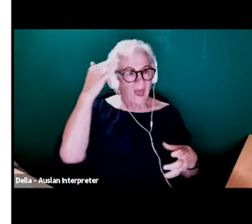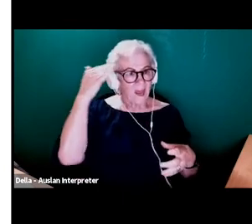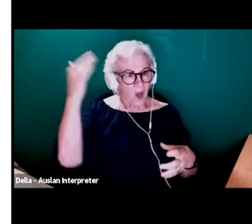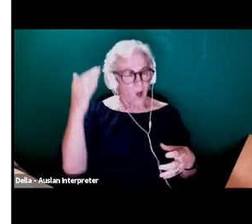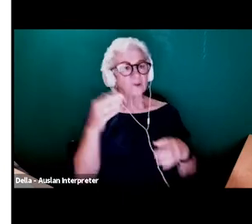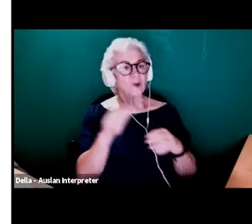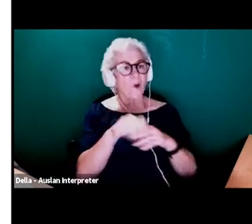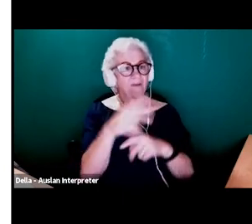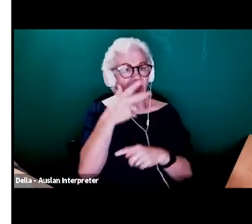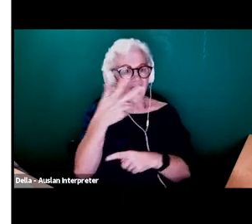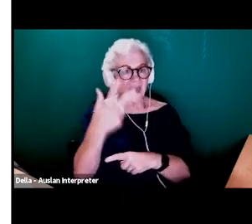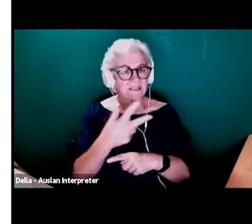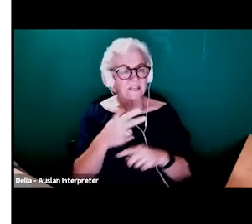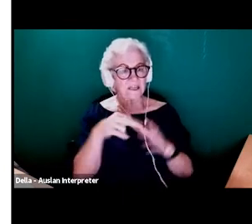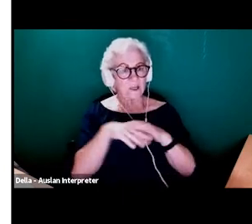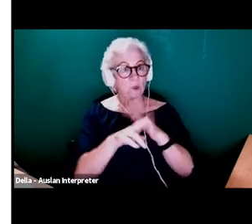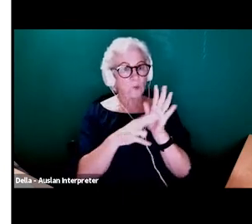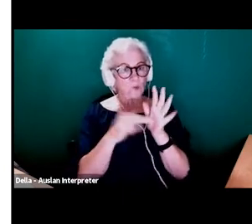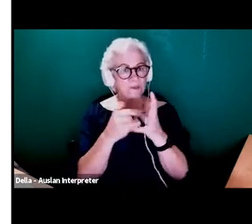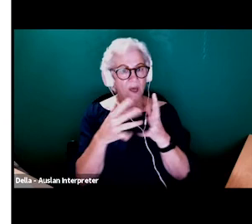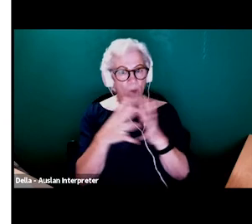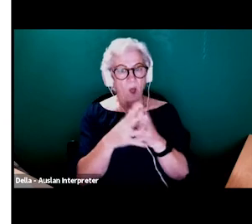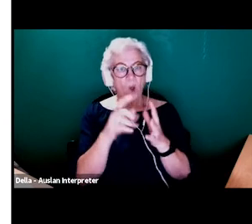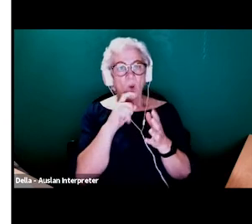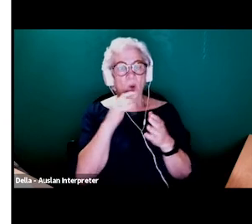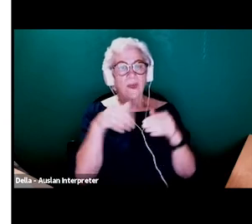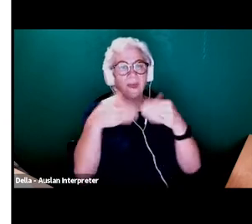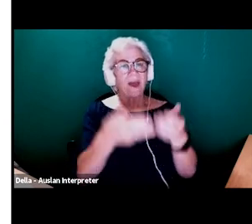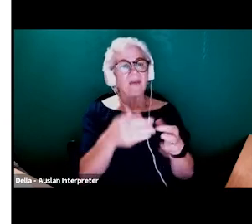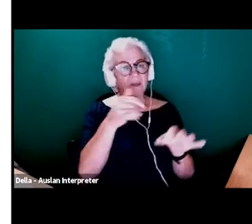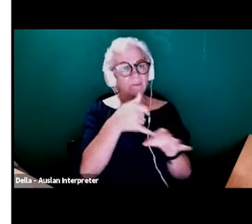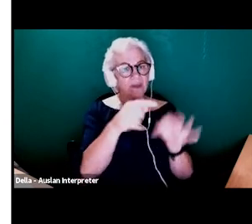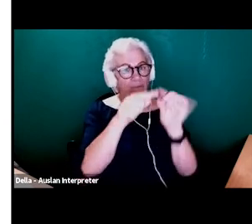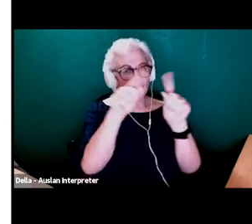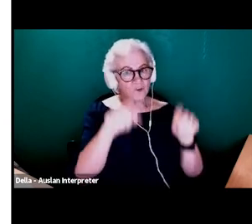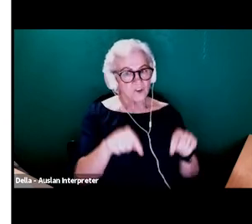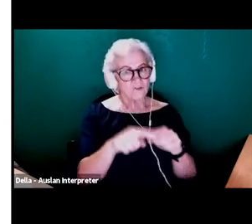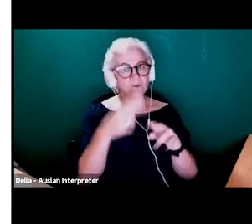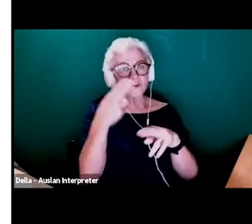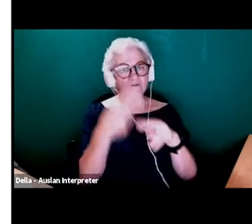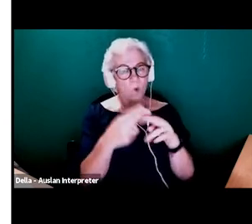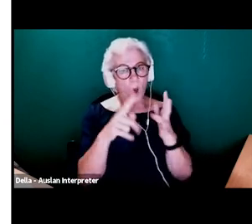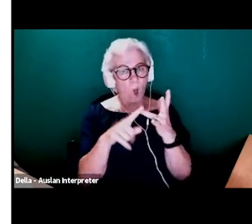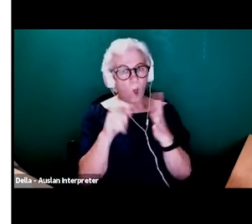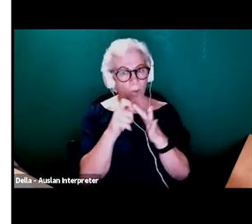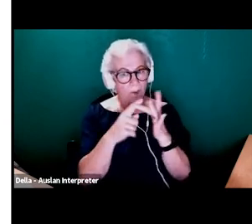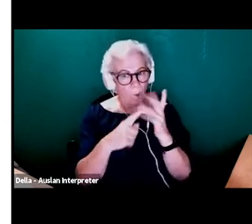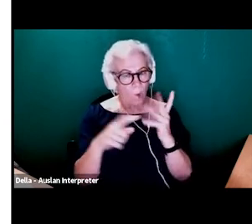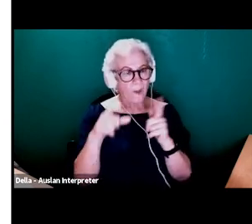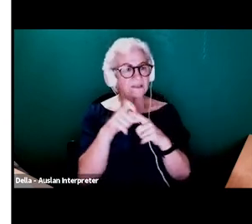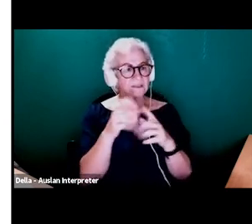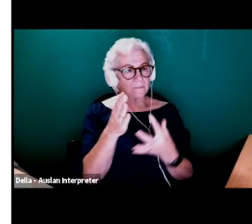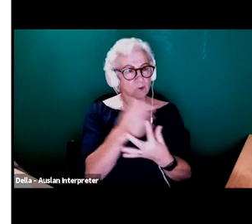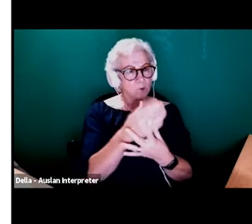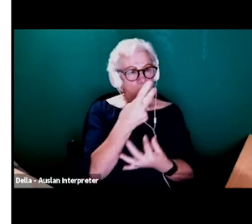residents who initiated a prescription opioid between 2003 and 2018, representing a total